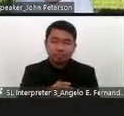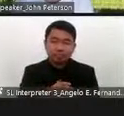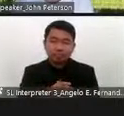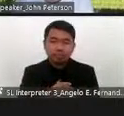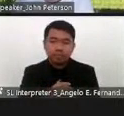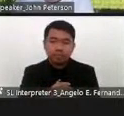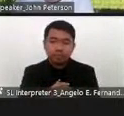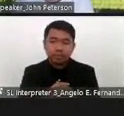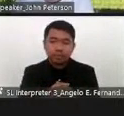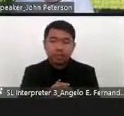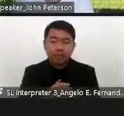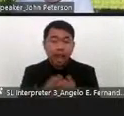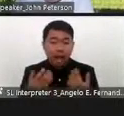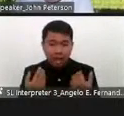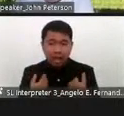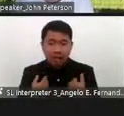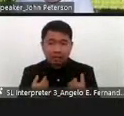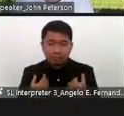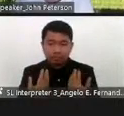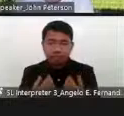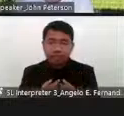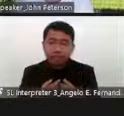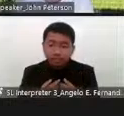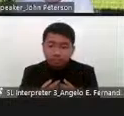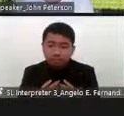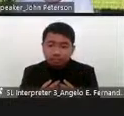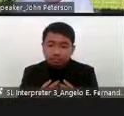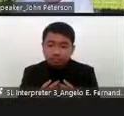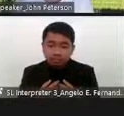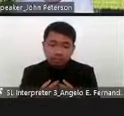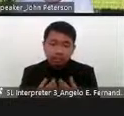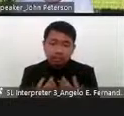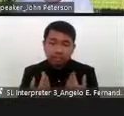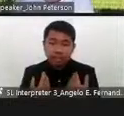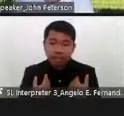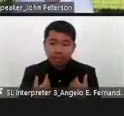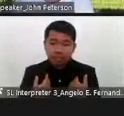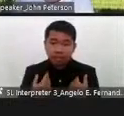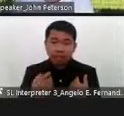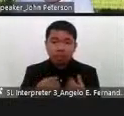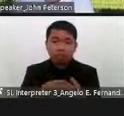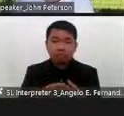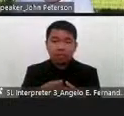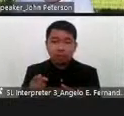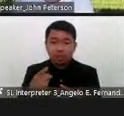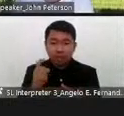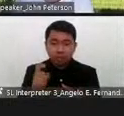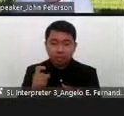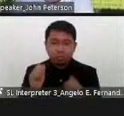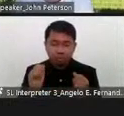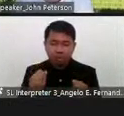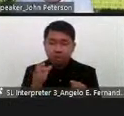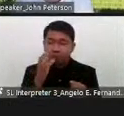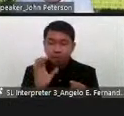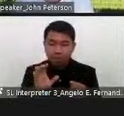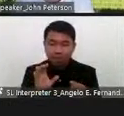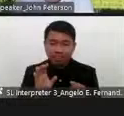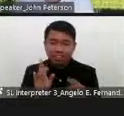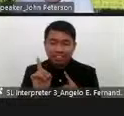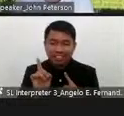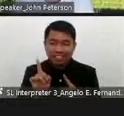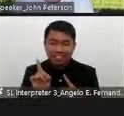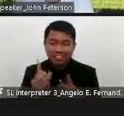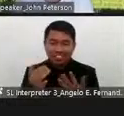Thank you. So we have, Ms. Tess, there is in the Q&A, you can type your answer there in